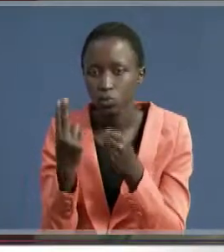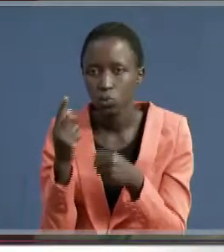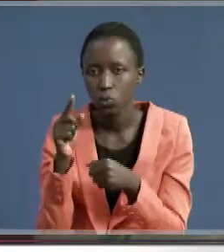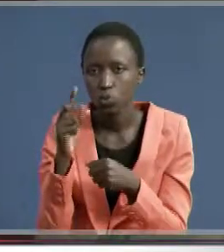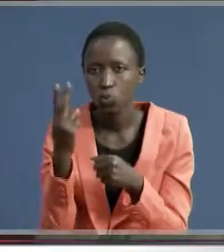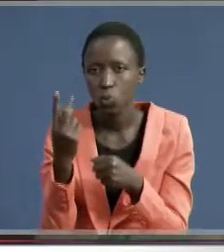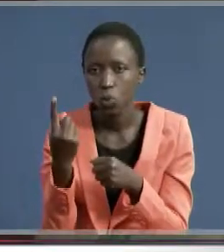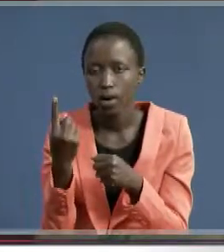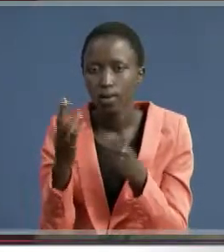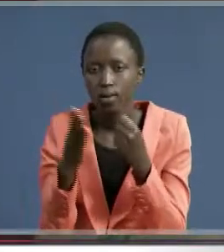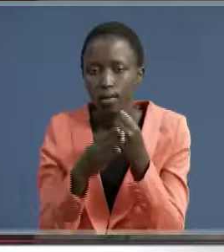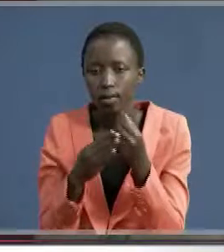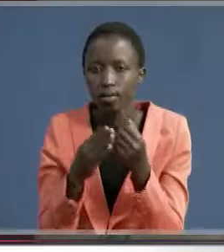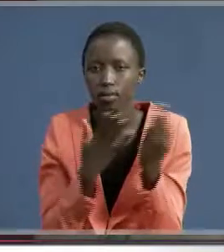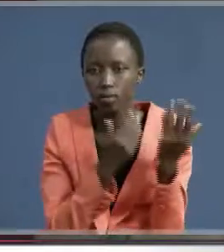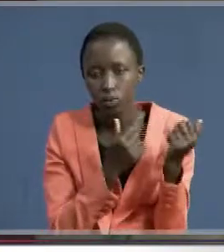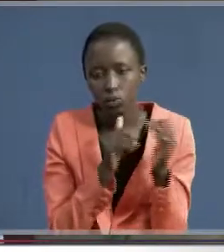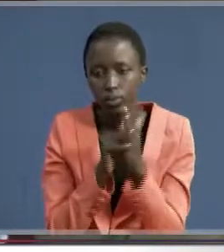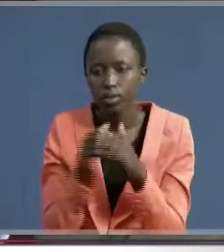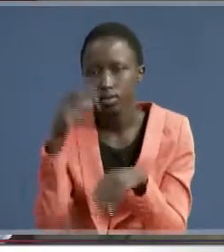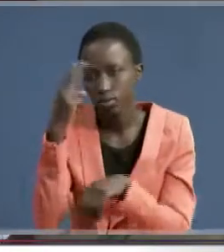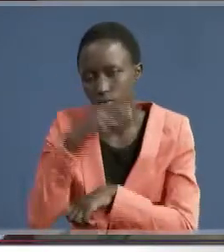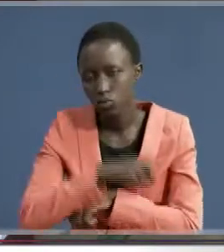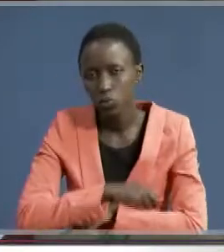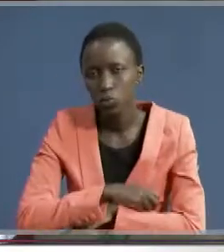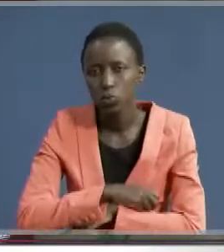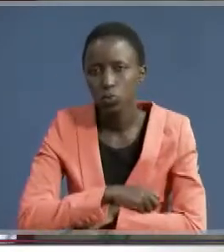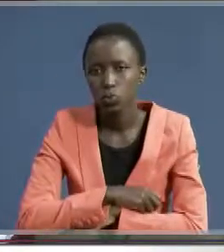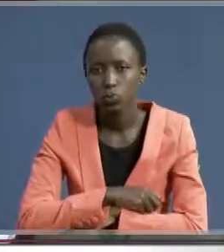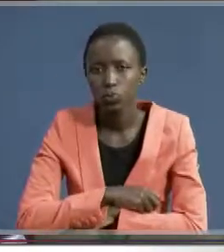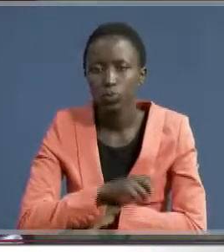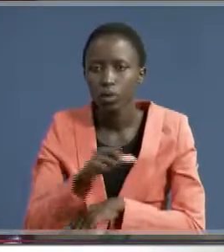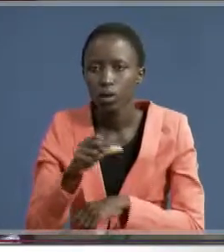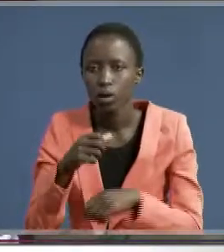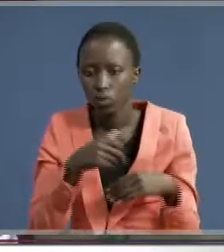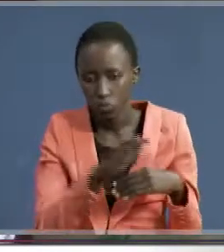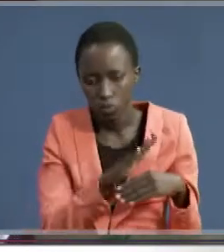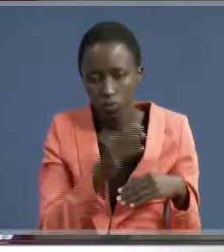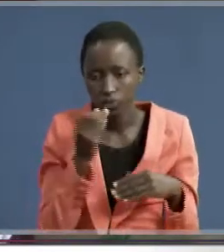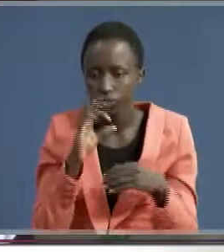92.19% of those who should be in secondary are out of school.